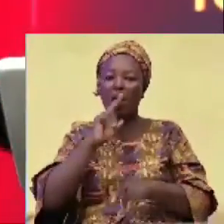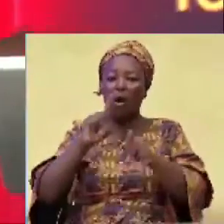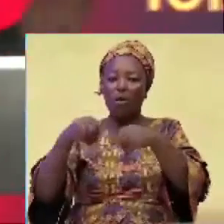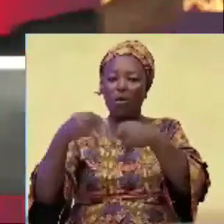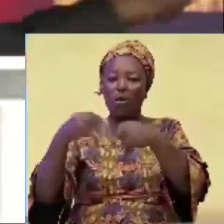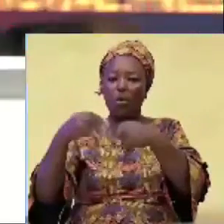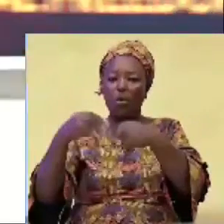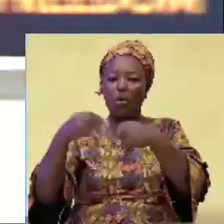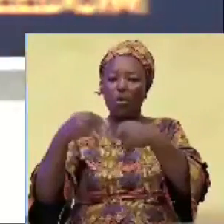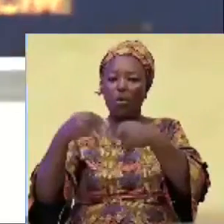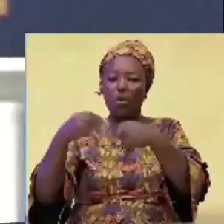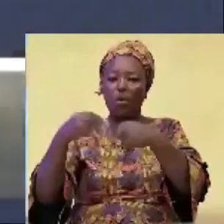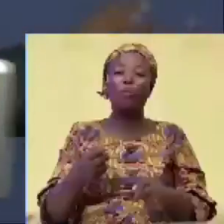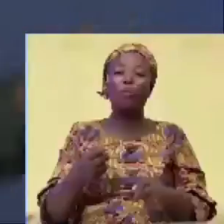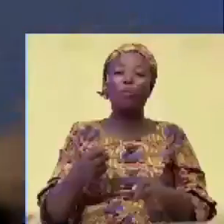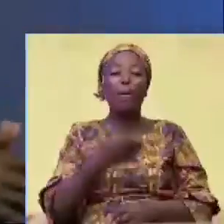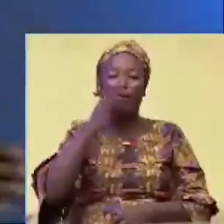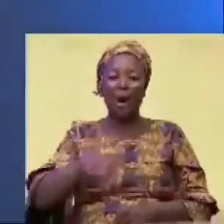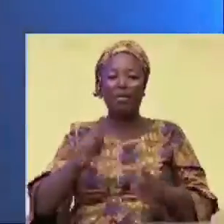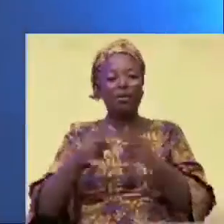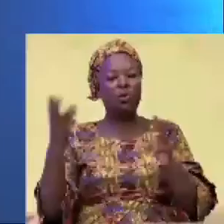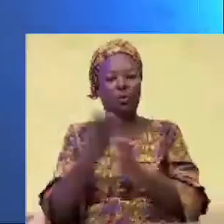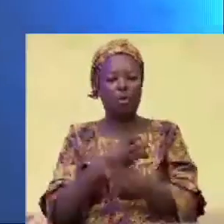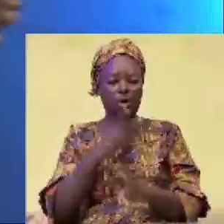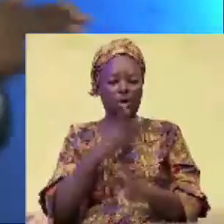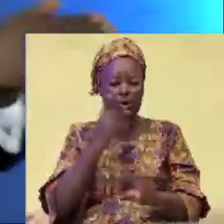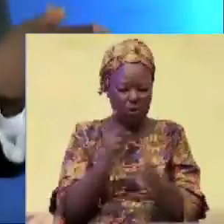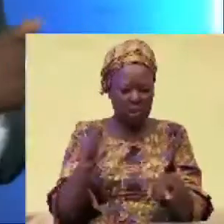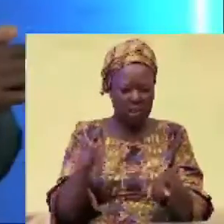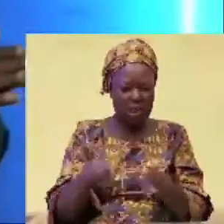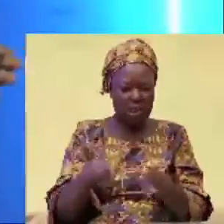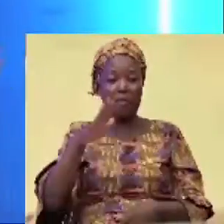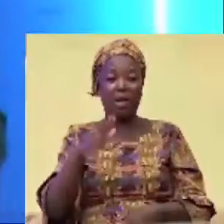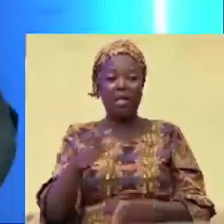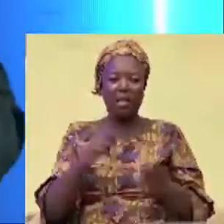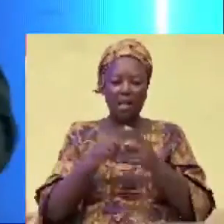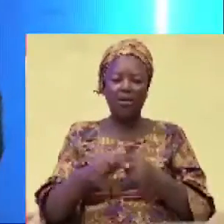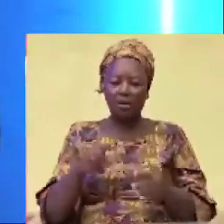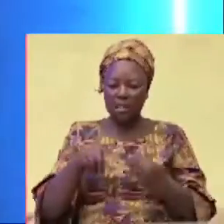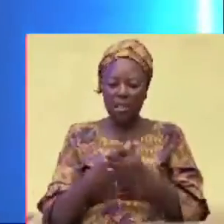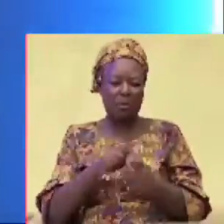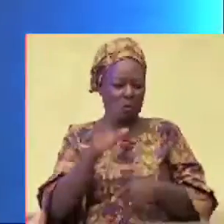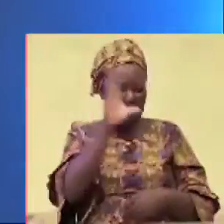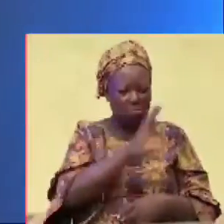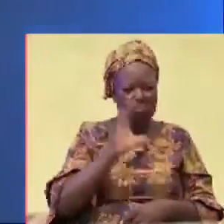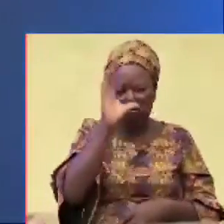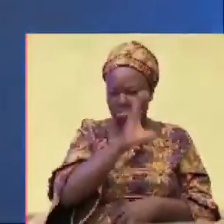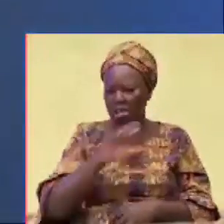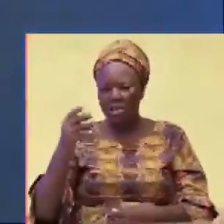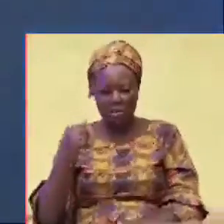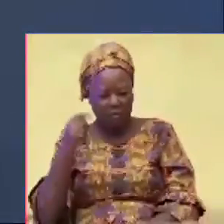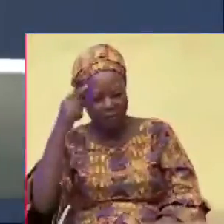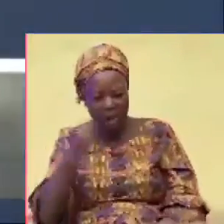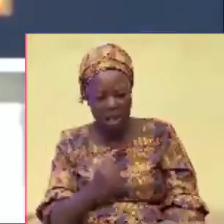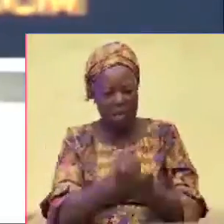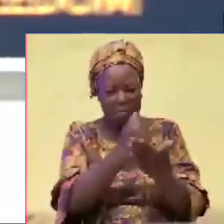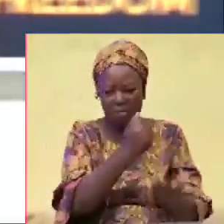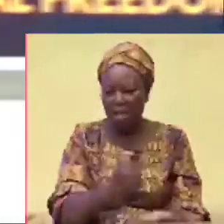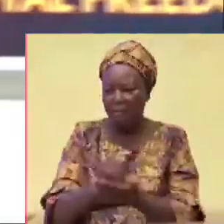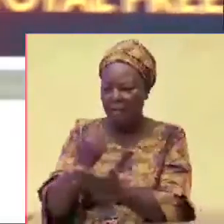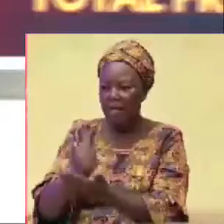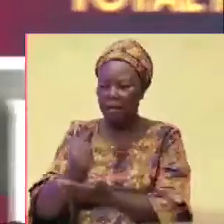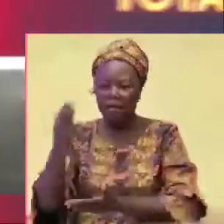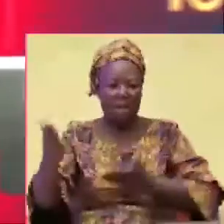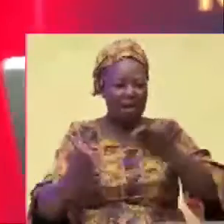We're going from bad to worse. Like this, a woman. And then we begin to seek help here and